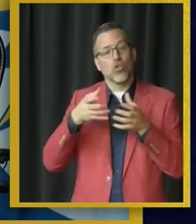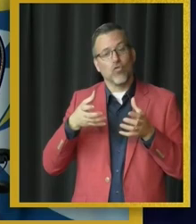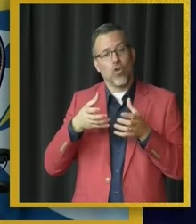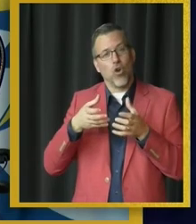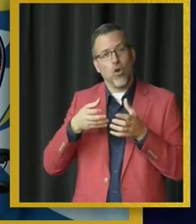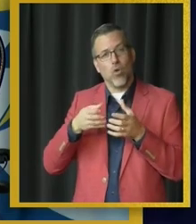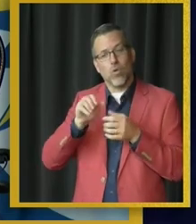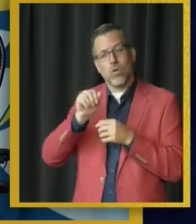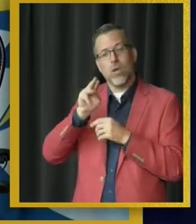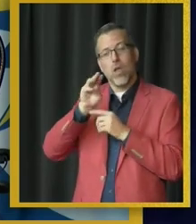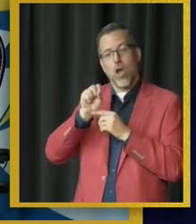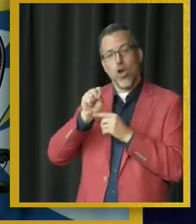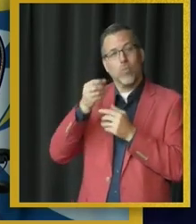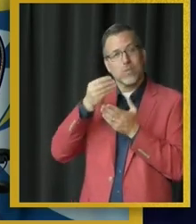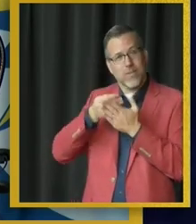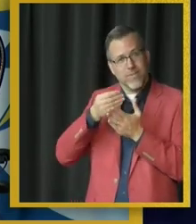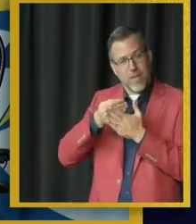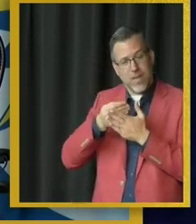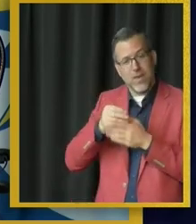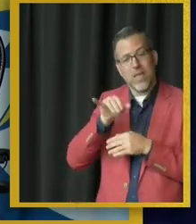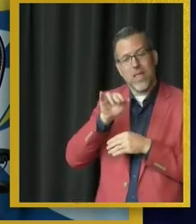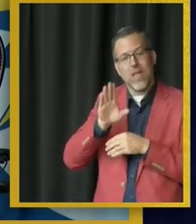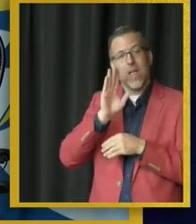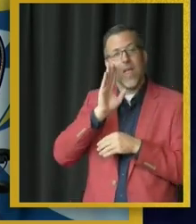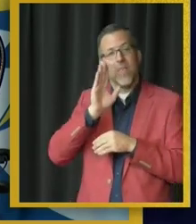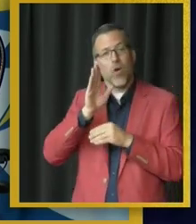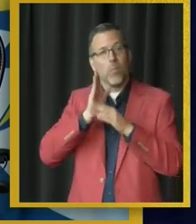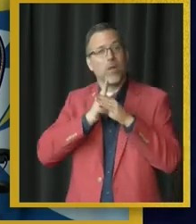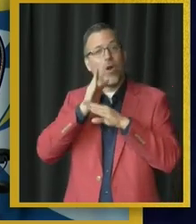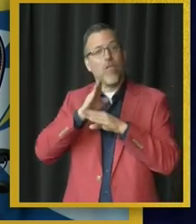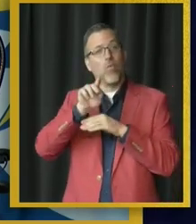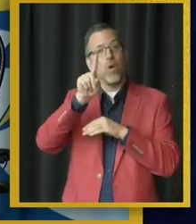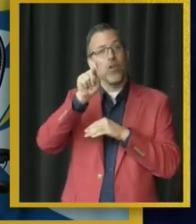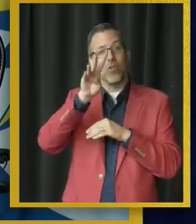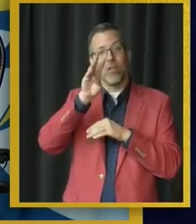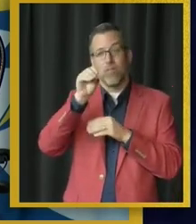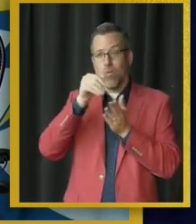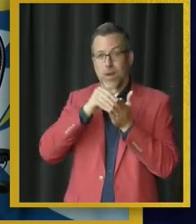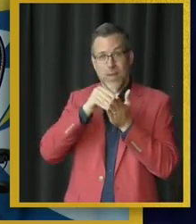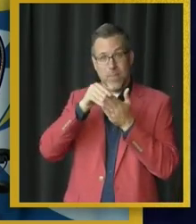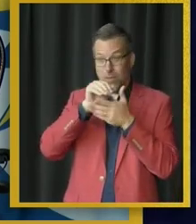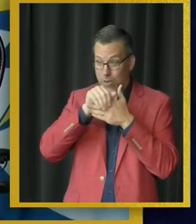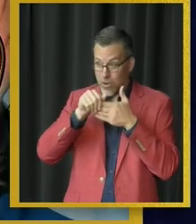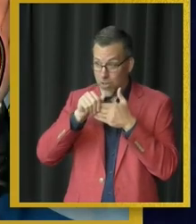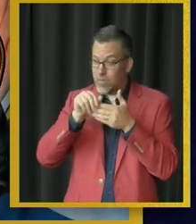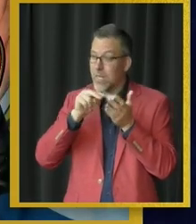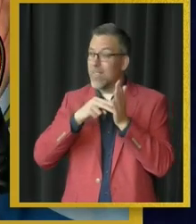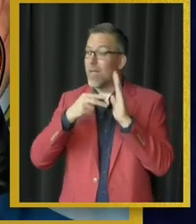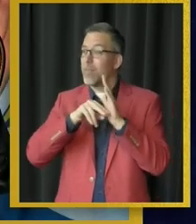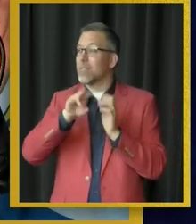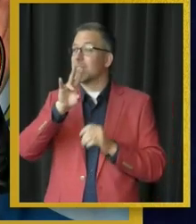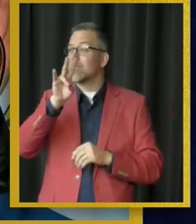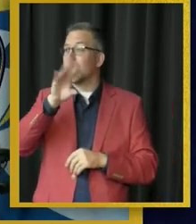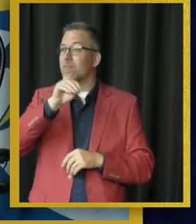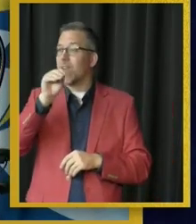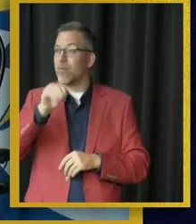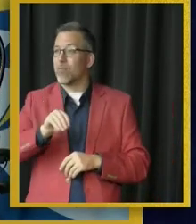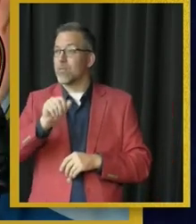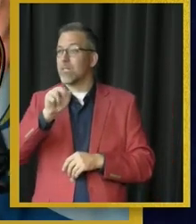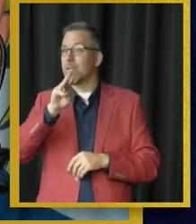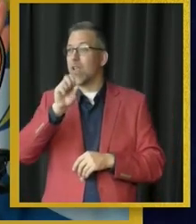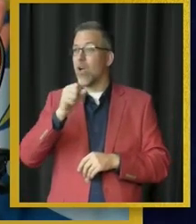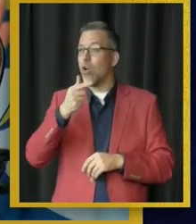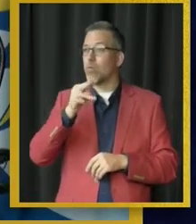term, the Barnes Fund allocations will surpass $140 million. That means 75% of the Barnes Fund grant